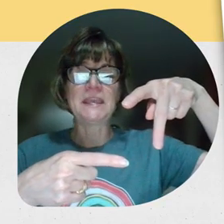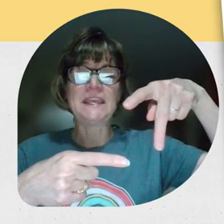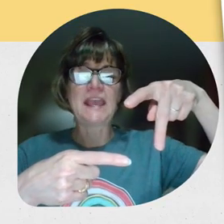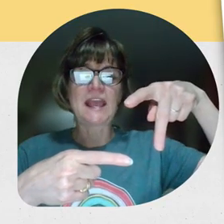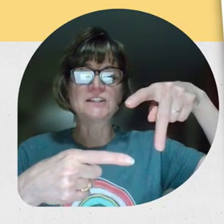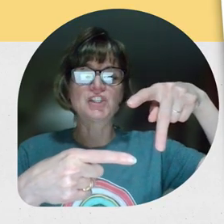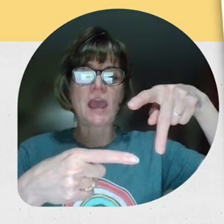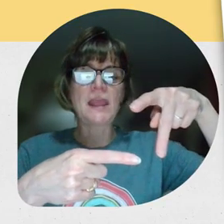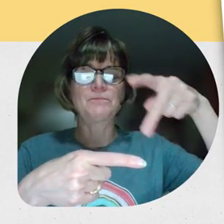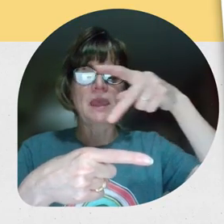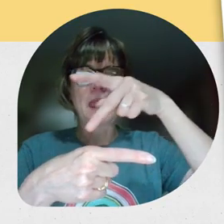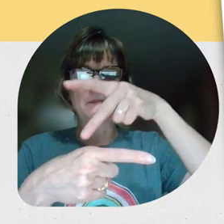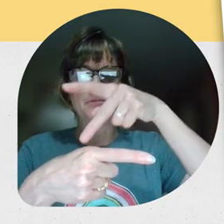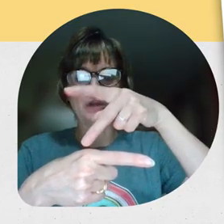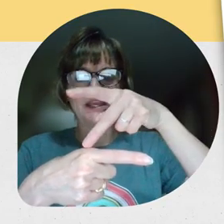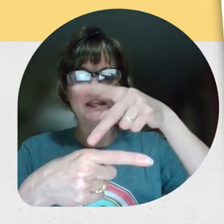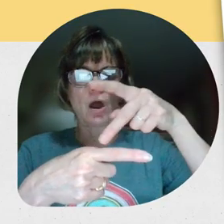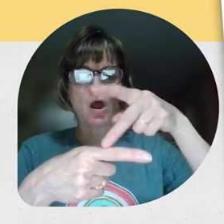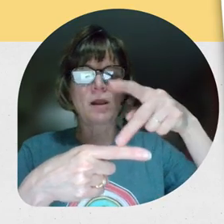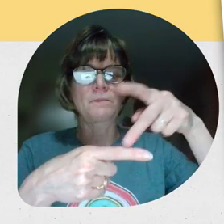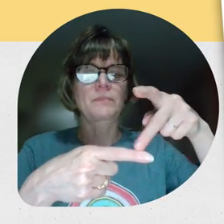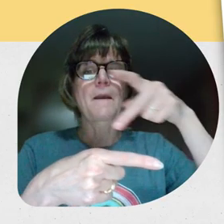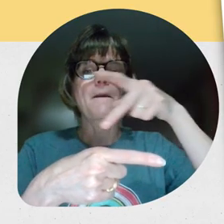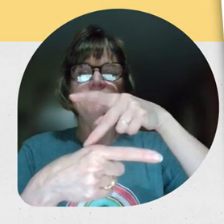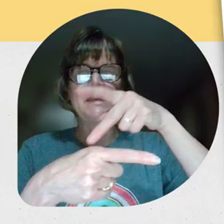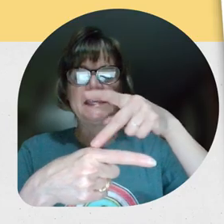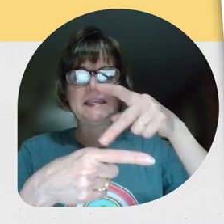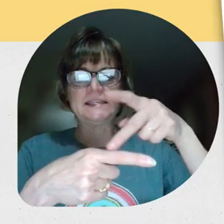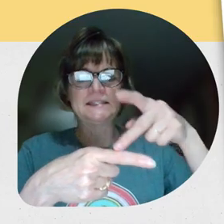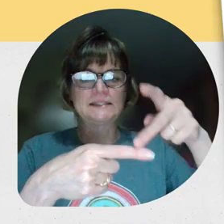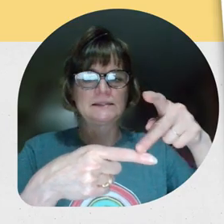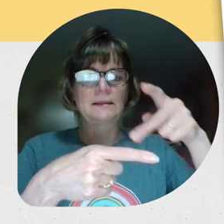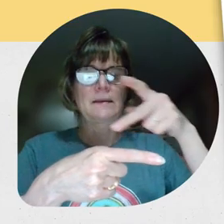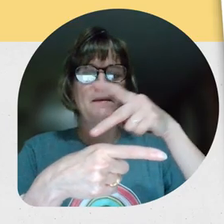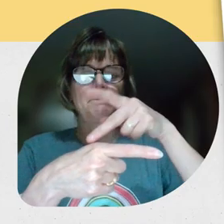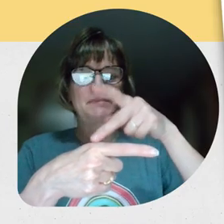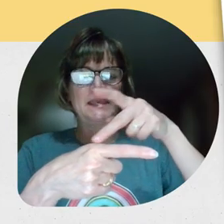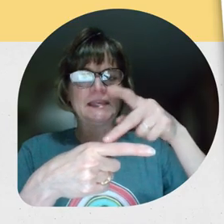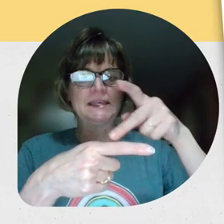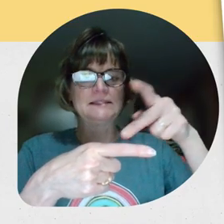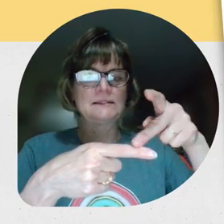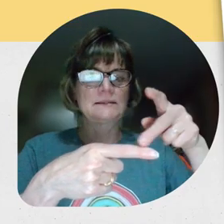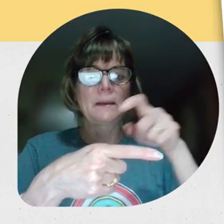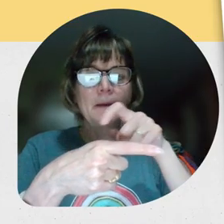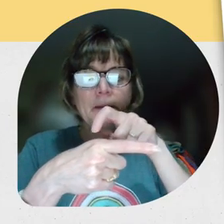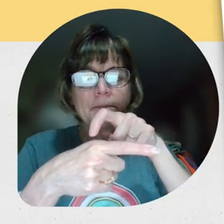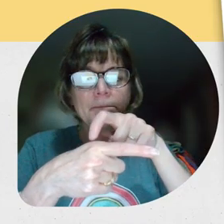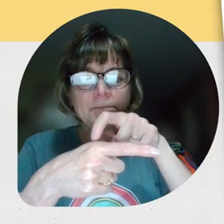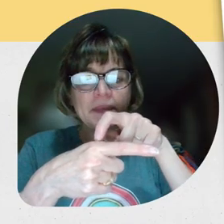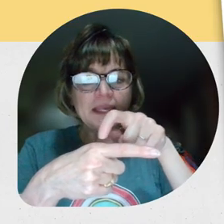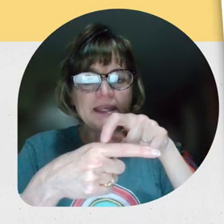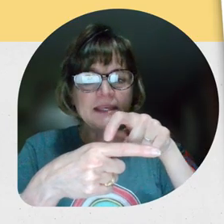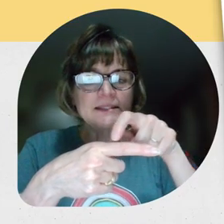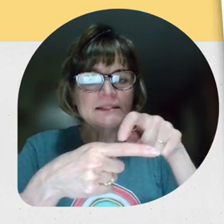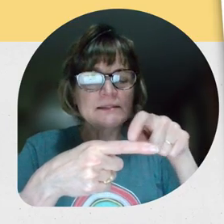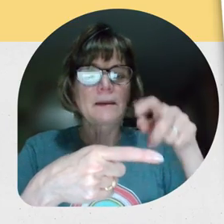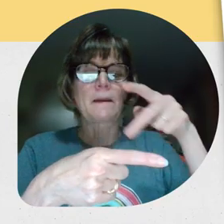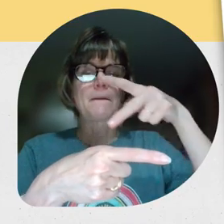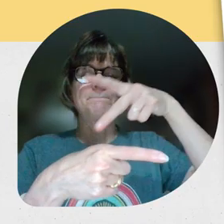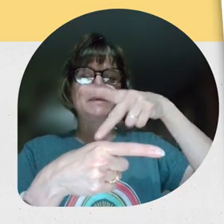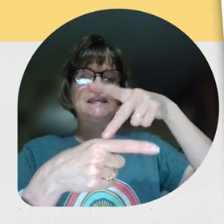the P hand shape and bring it along. Peas, peas,